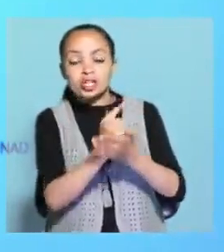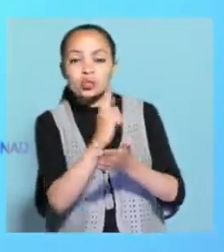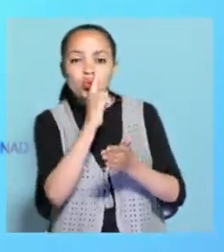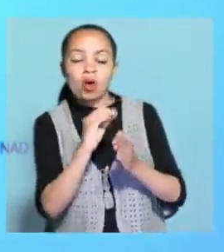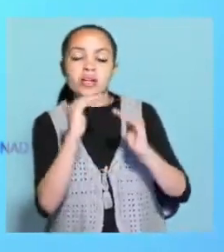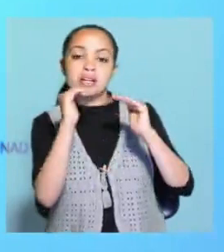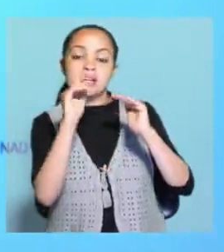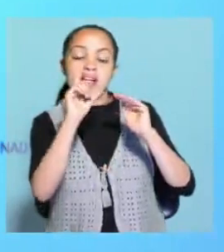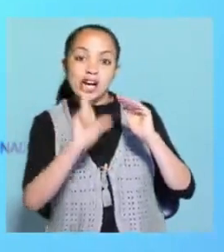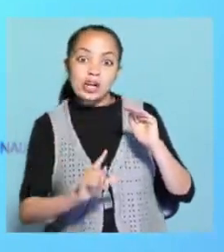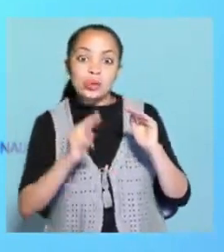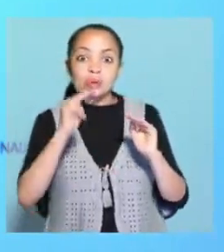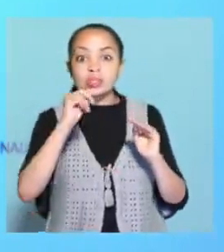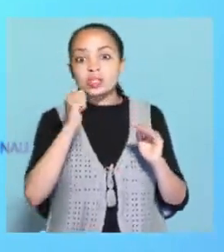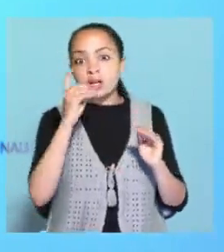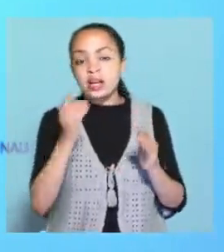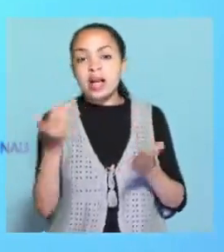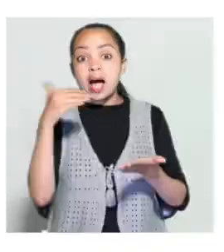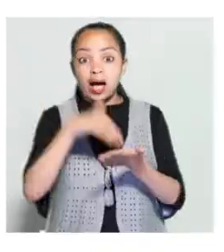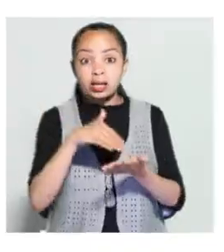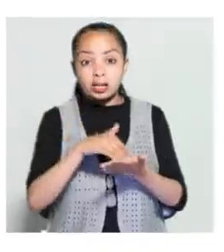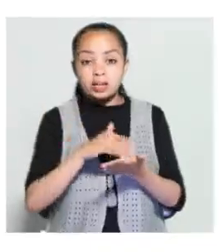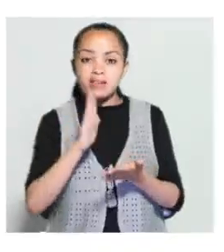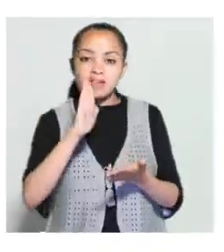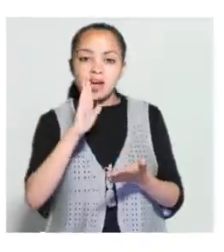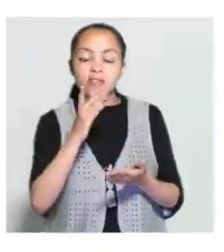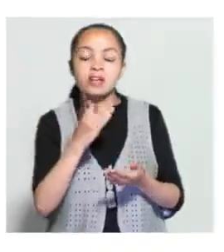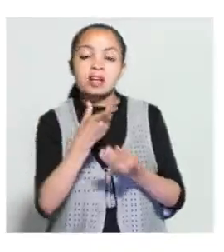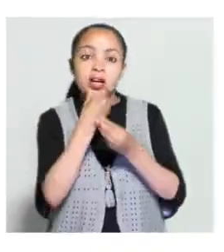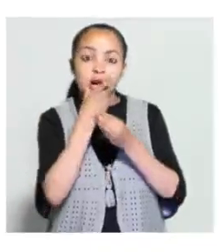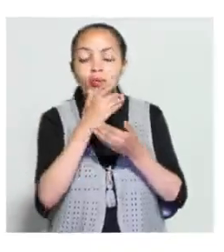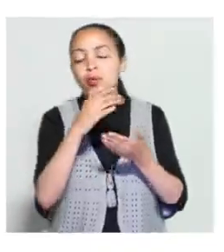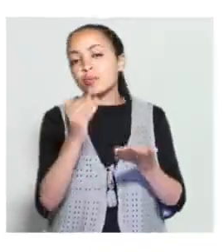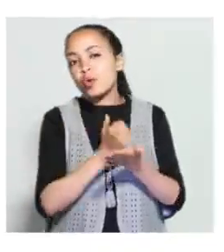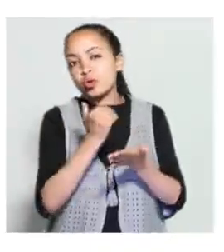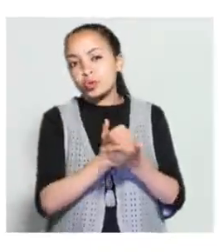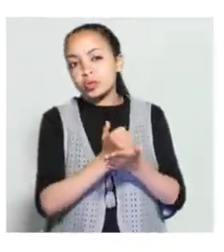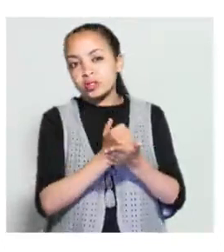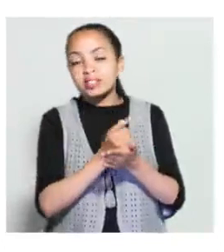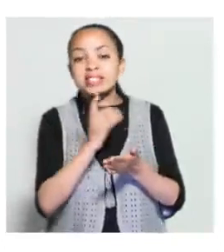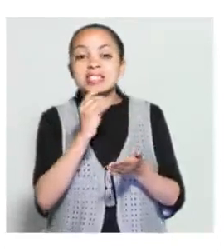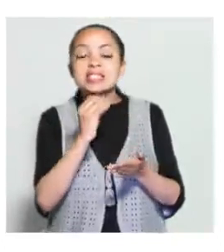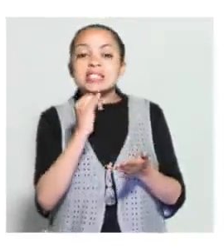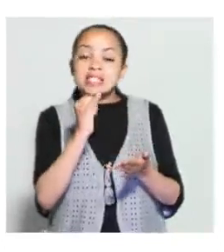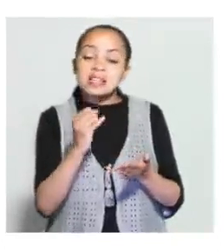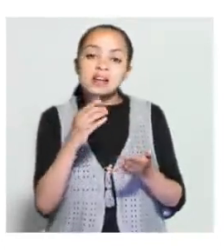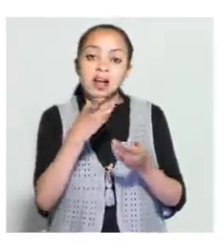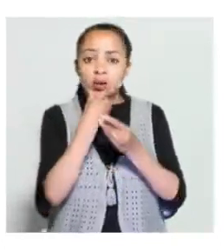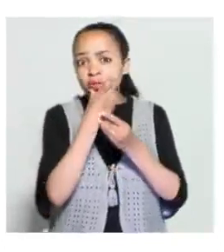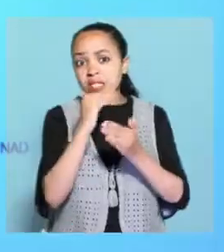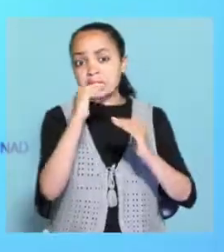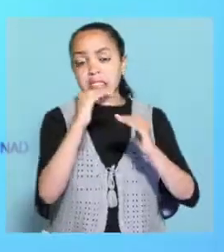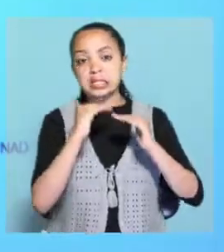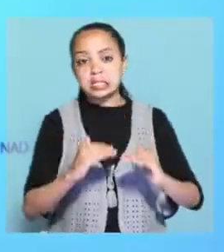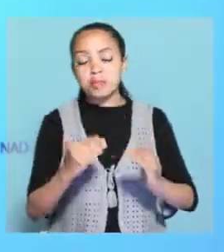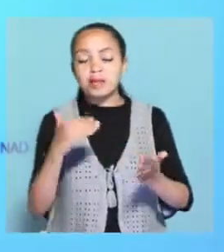reduced NAD. And again there is 5 carbon compounds produced. There is decarboxylation step here again,